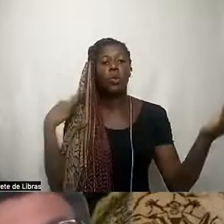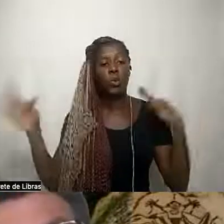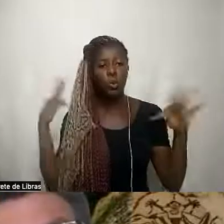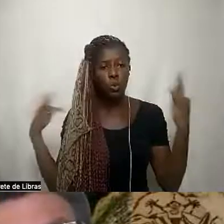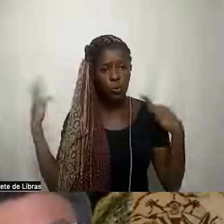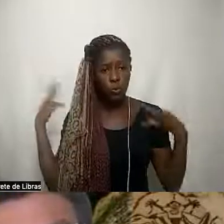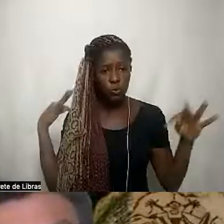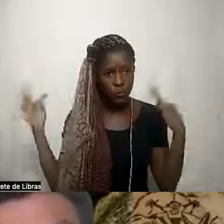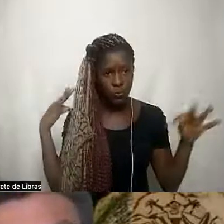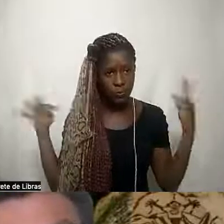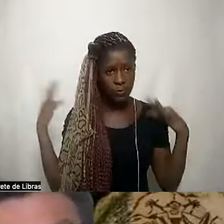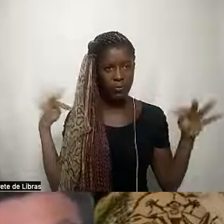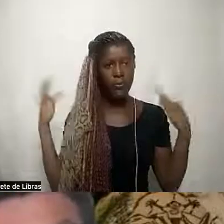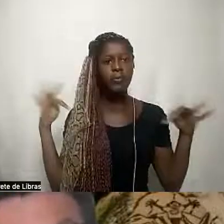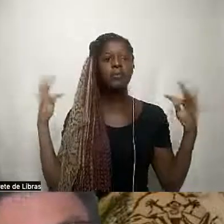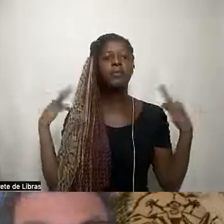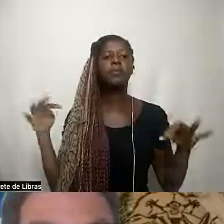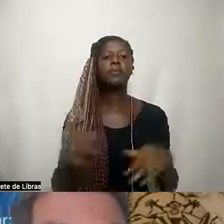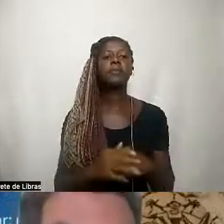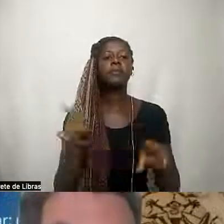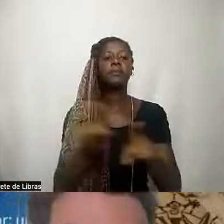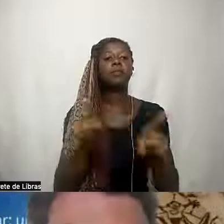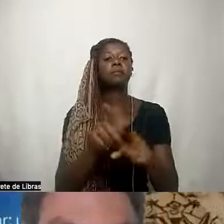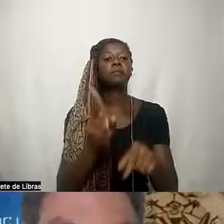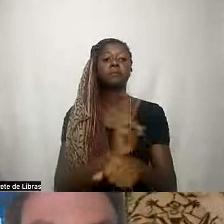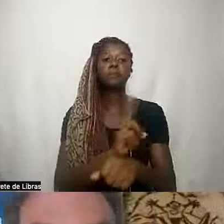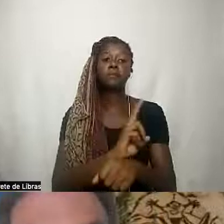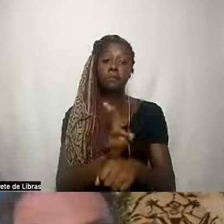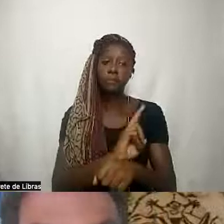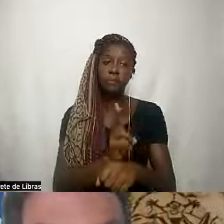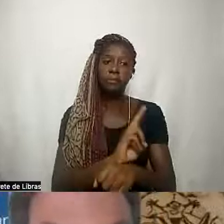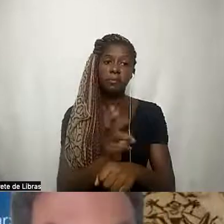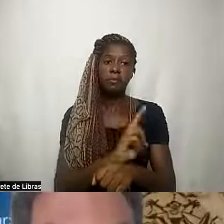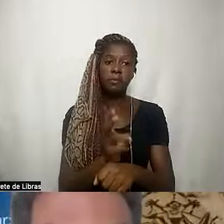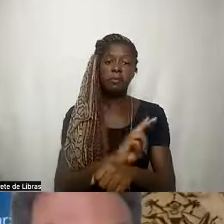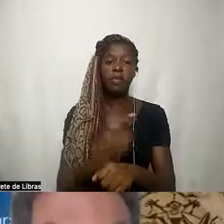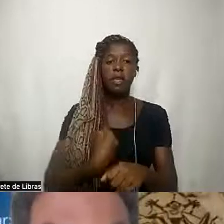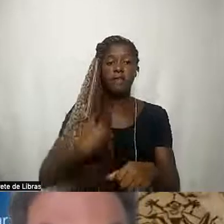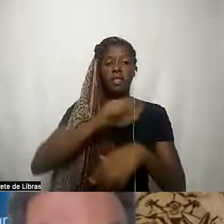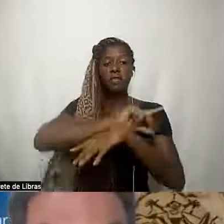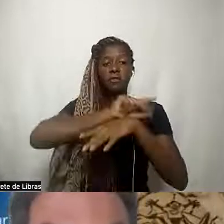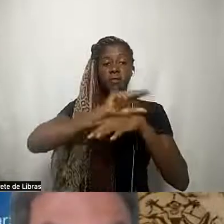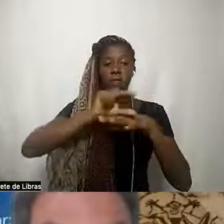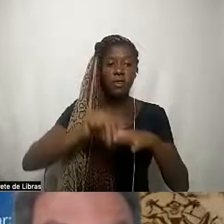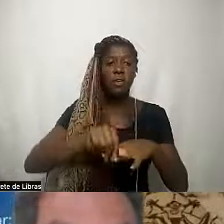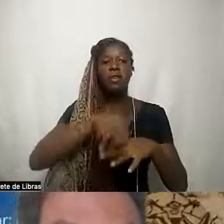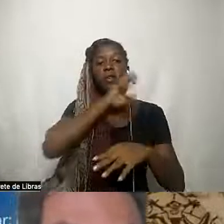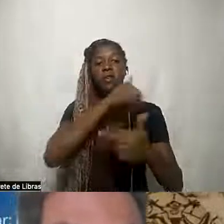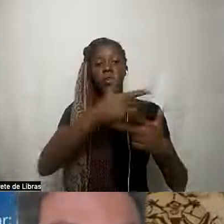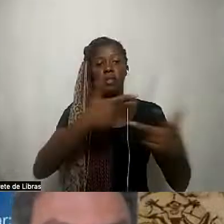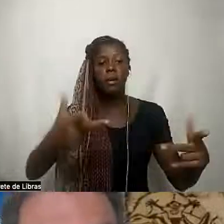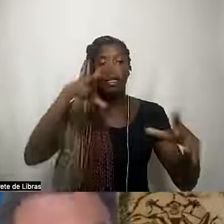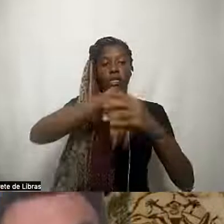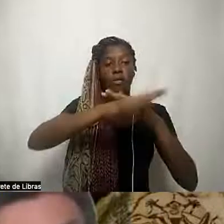on tourism by the Biomar Network and the conservation of marine biodiversity